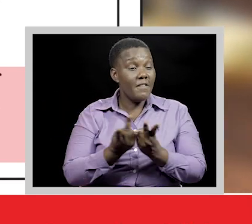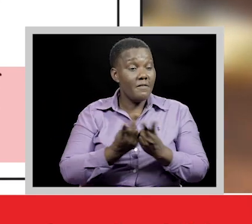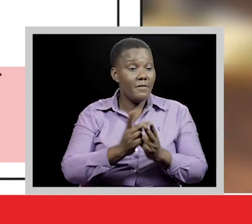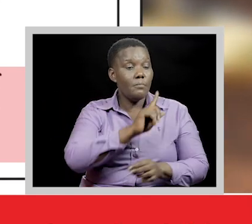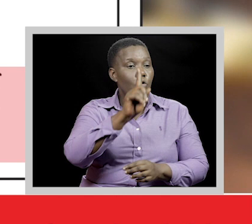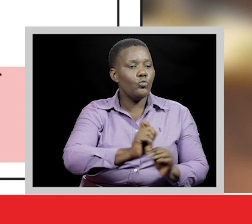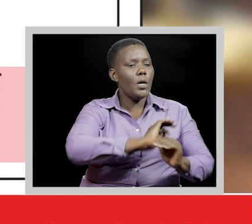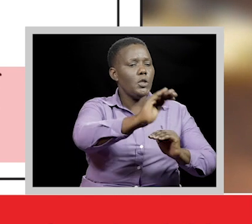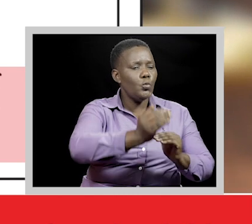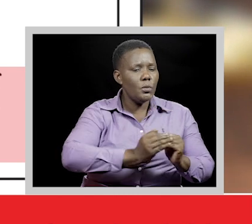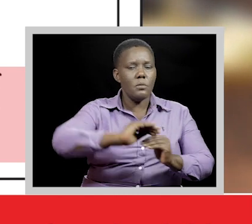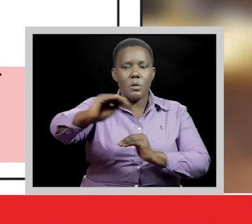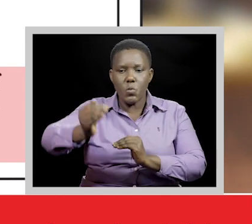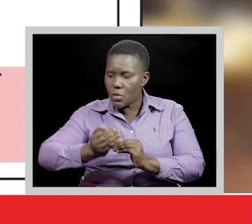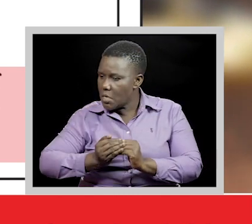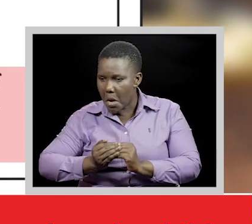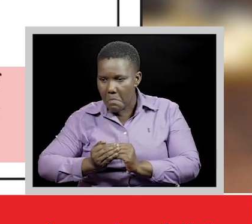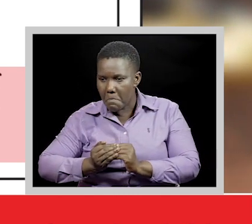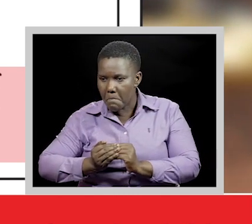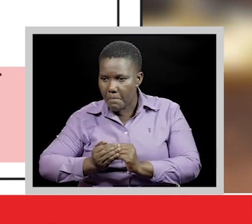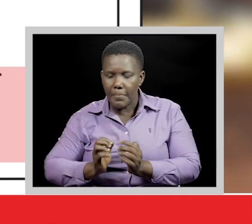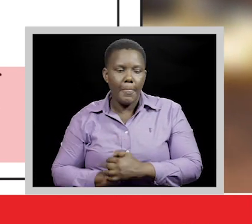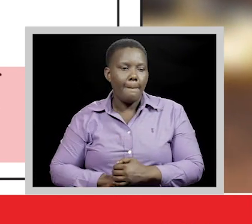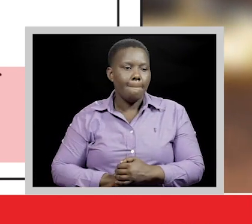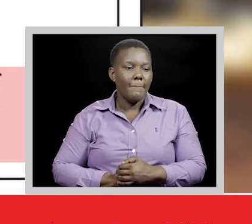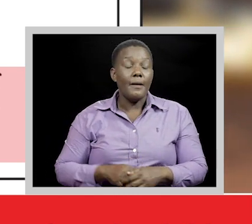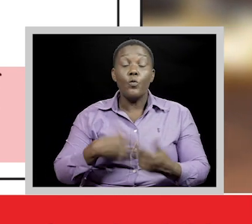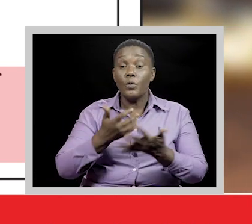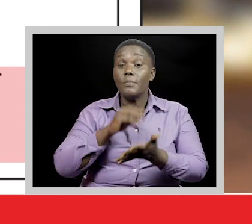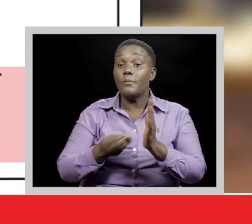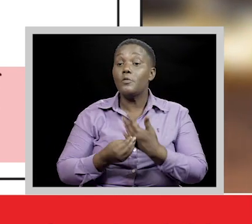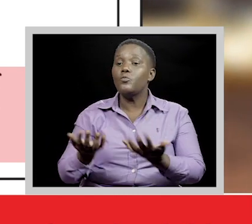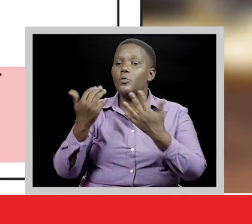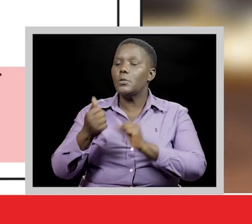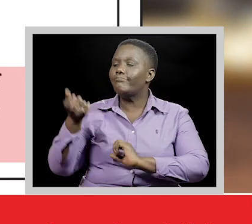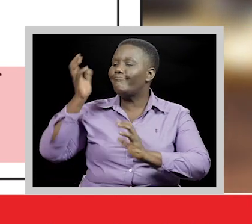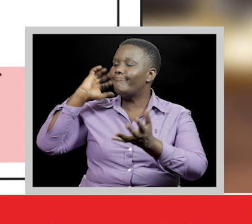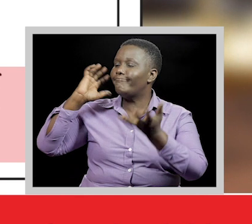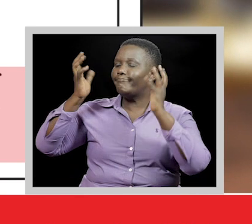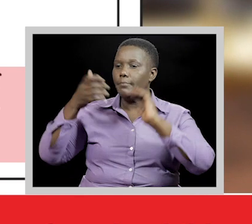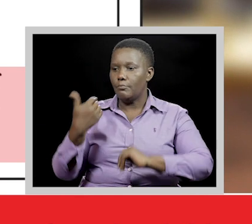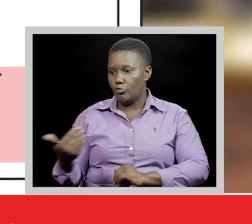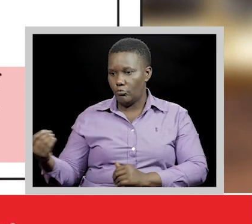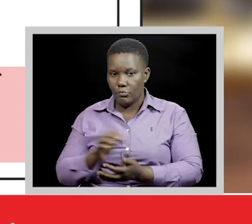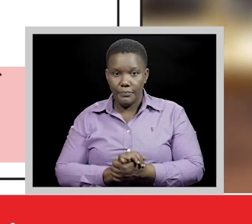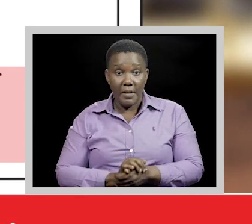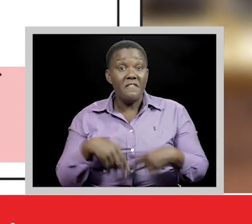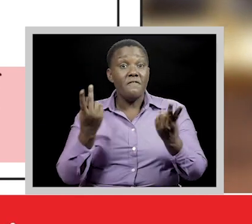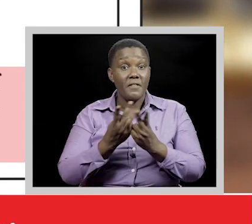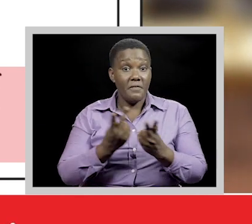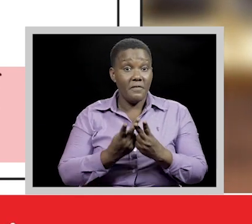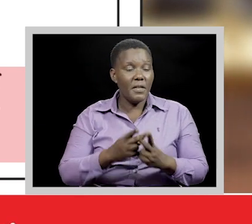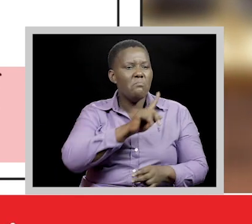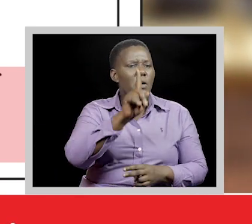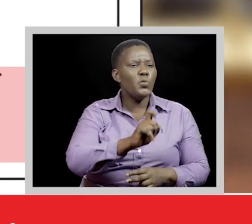the same question over and over again. It could confuse the child. Avoid